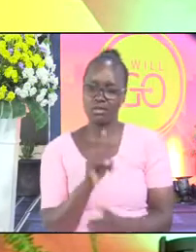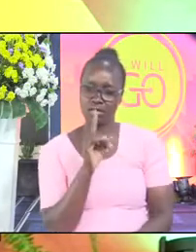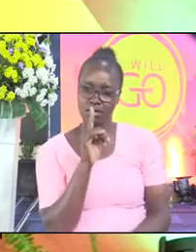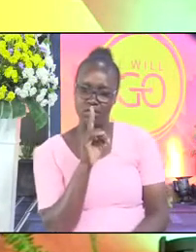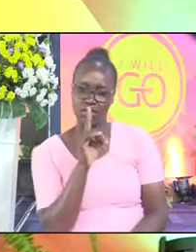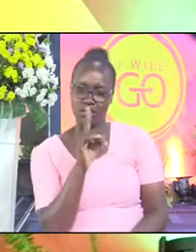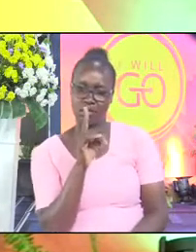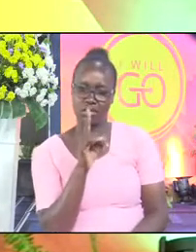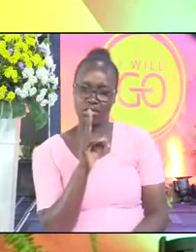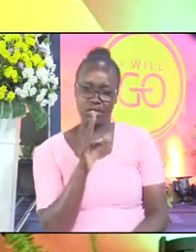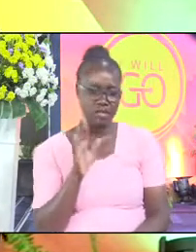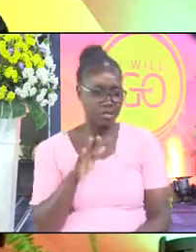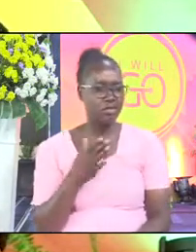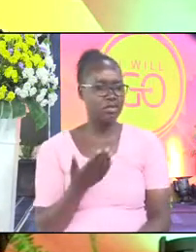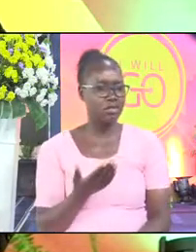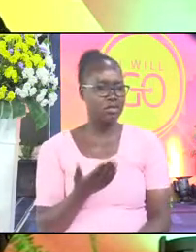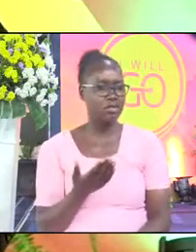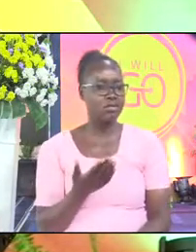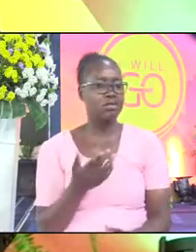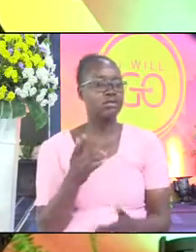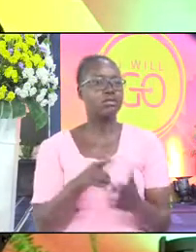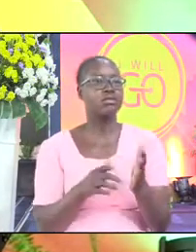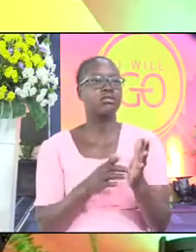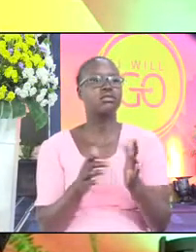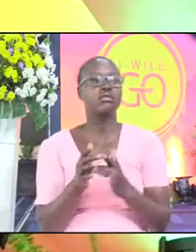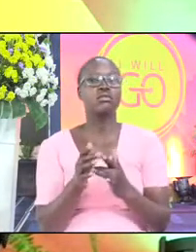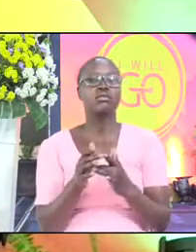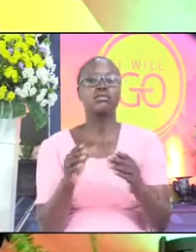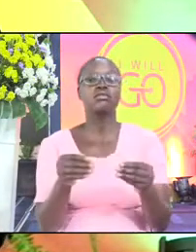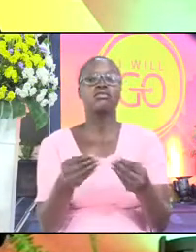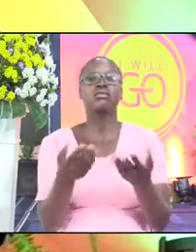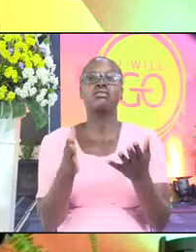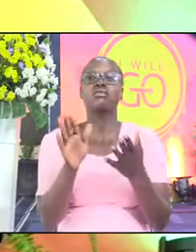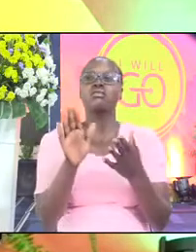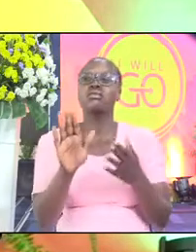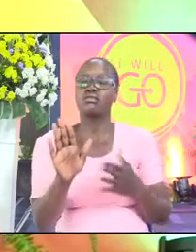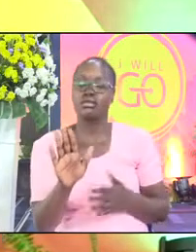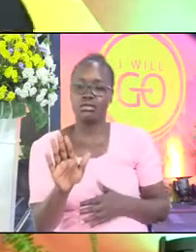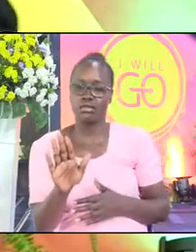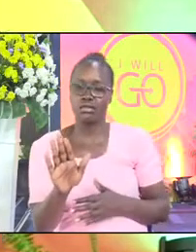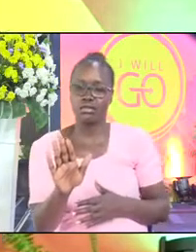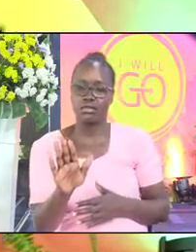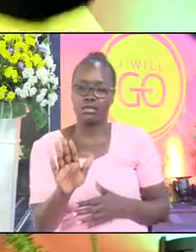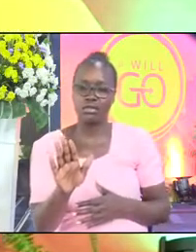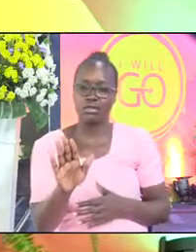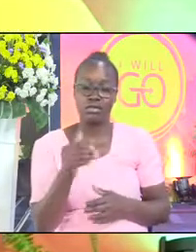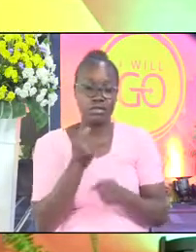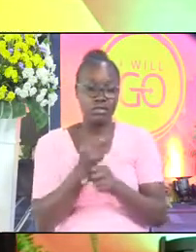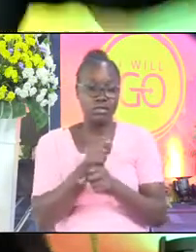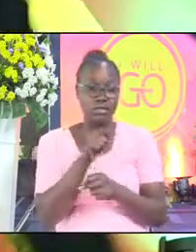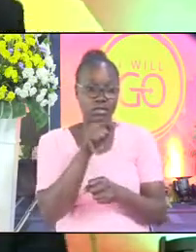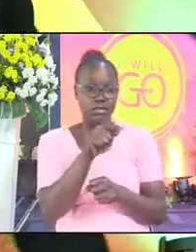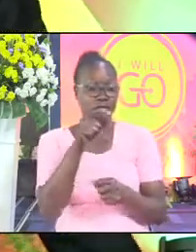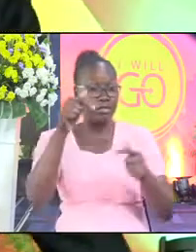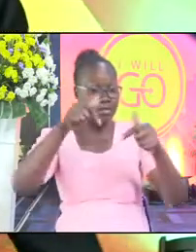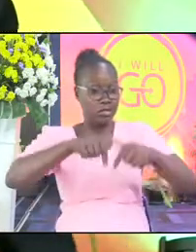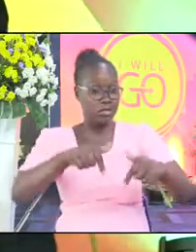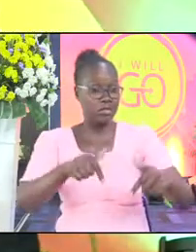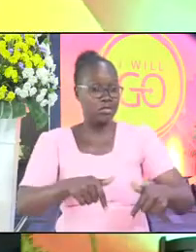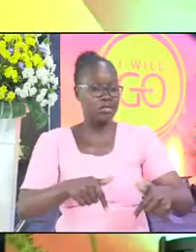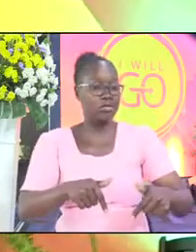Well, New Life, what Jesus did for her, he can do for you